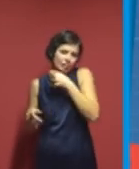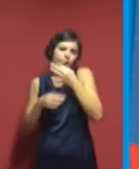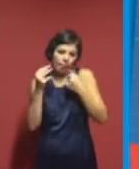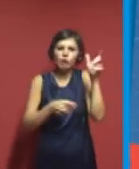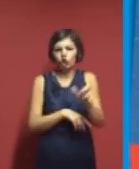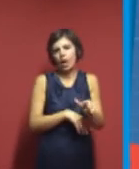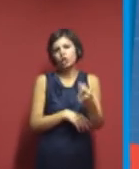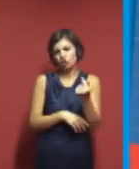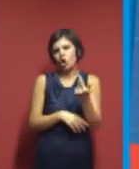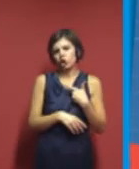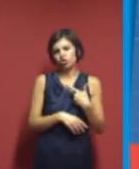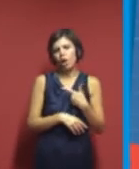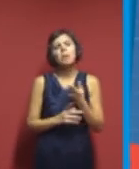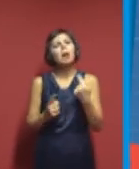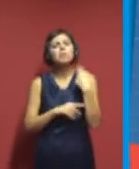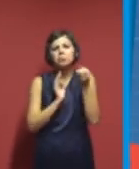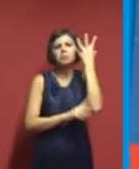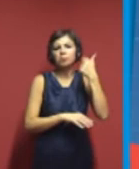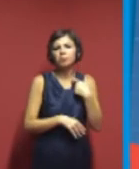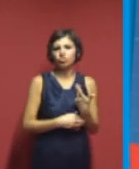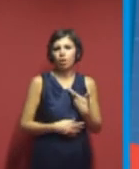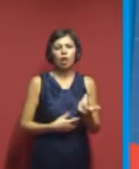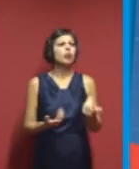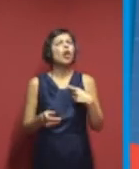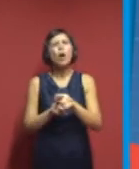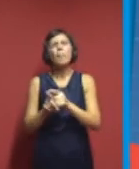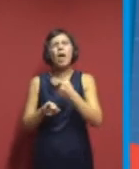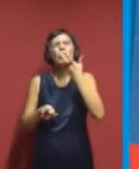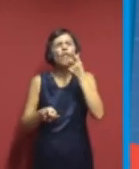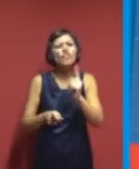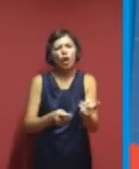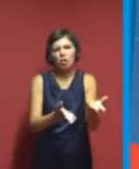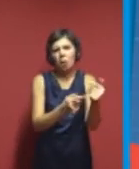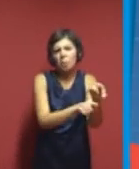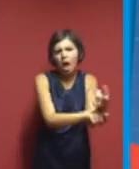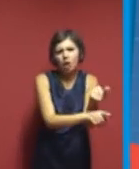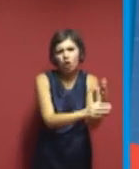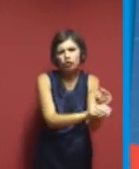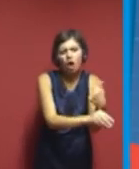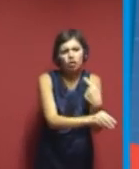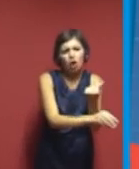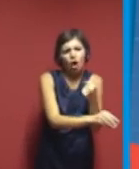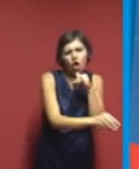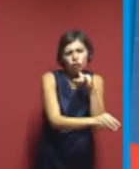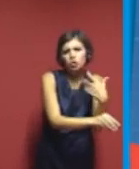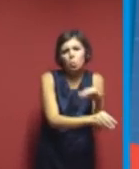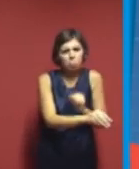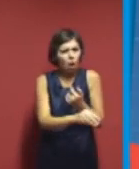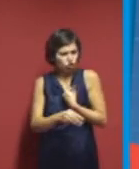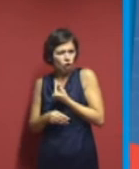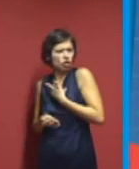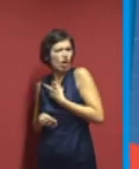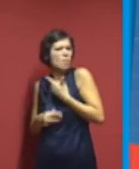expensive game controller. No, he knows what Jugad is, and he's able to do it, and maybe in 5 minutes he's just come up